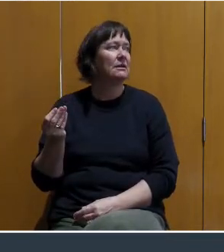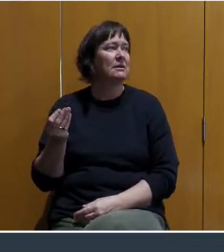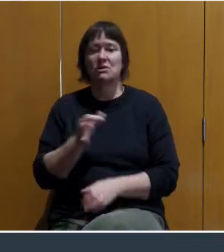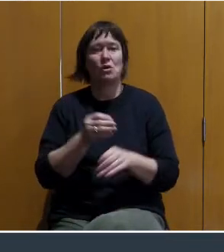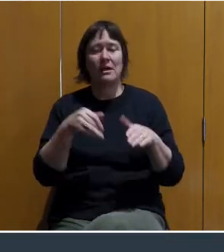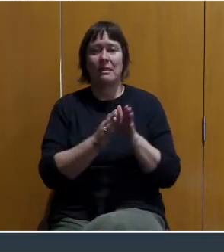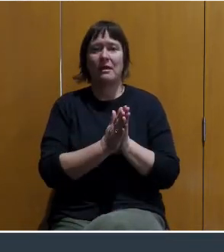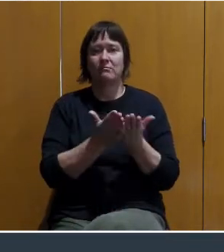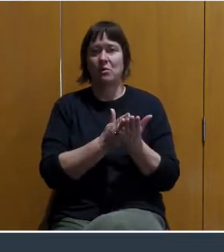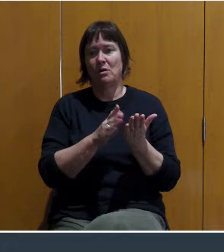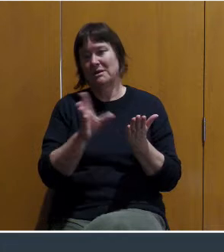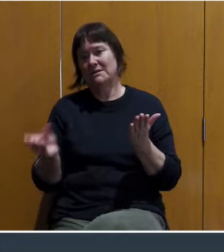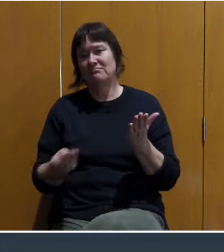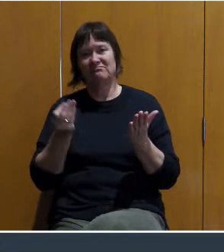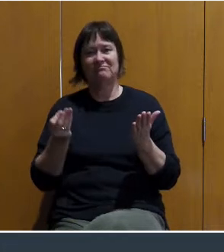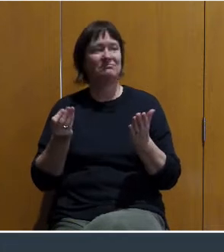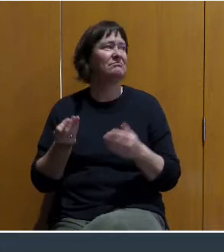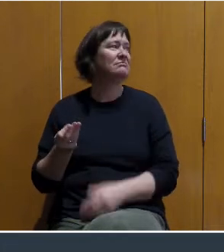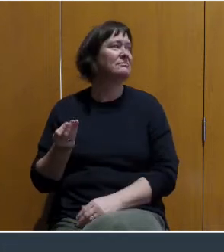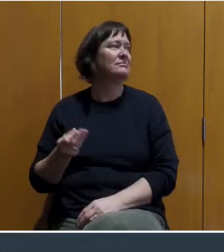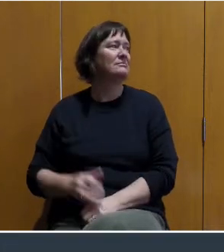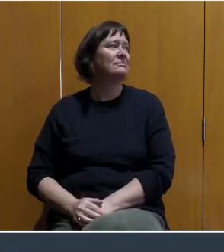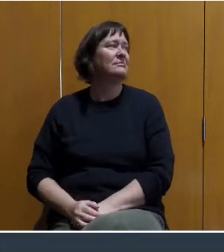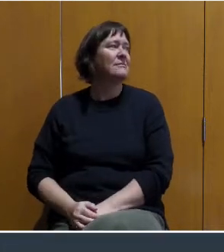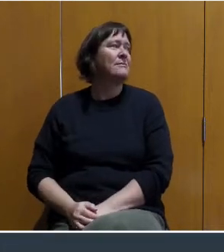Sorry, I've got a paper copy in front of me.